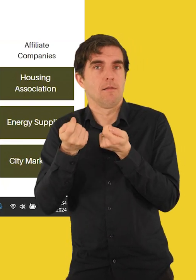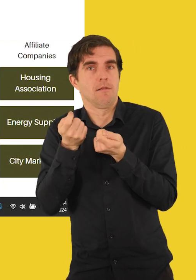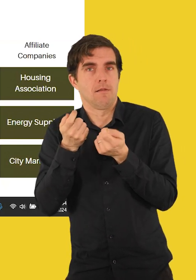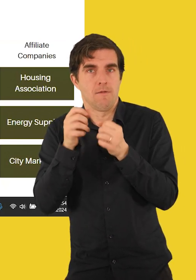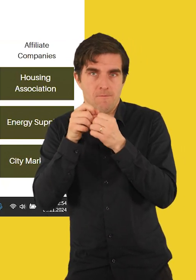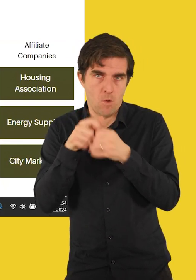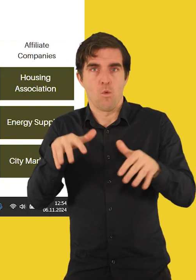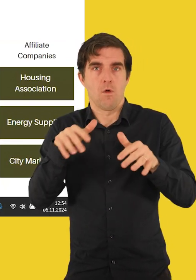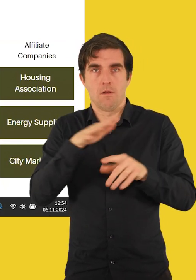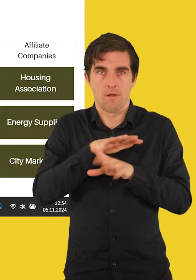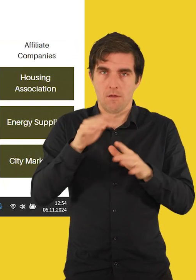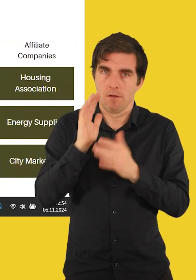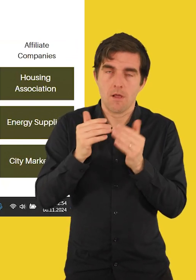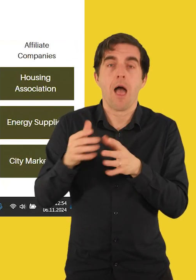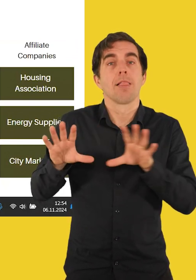magistrate,